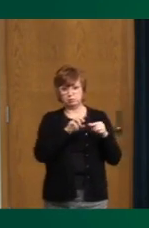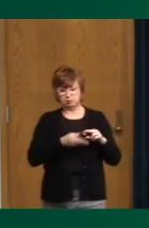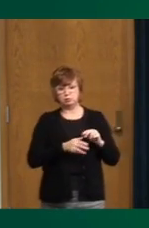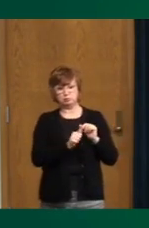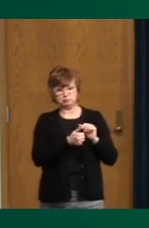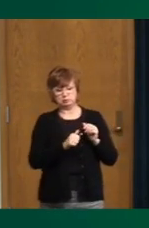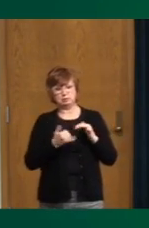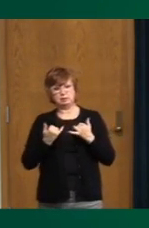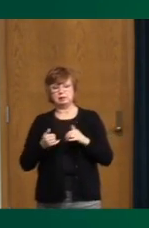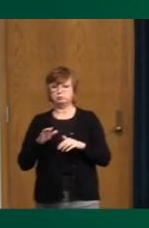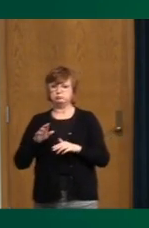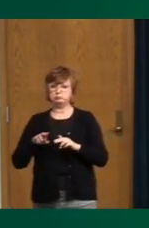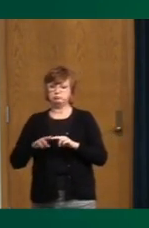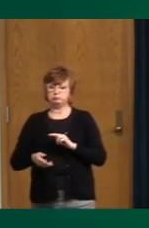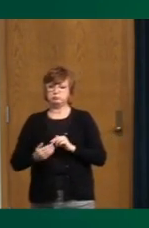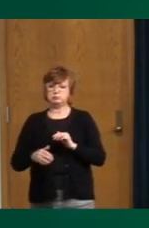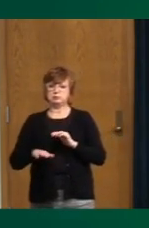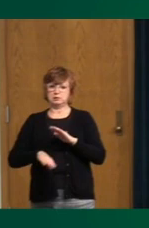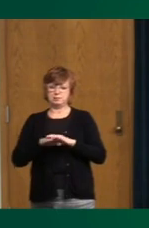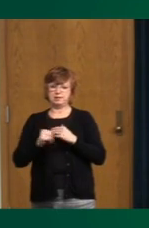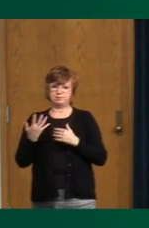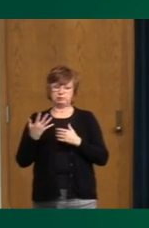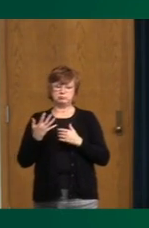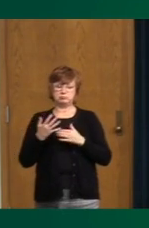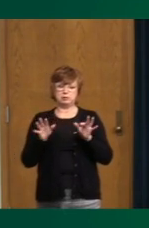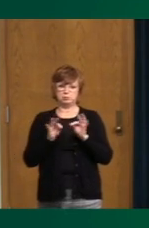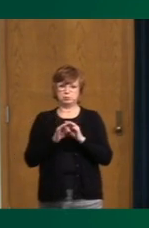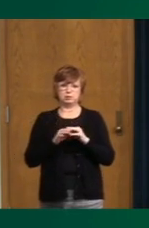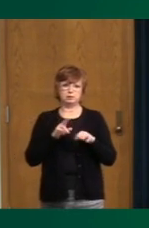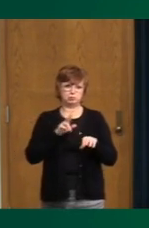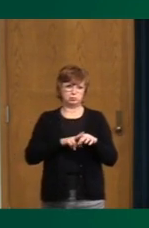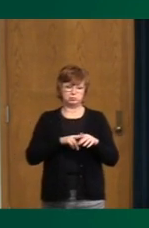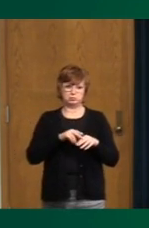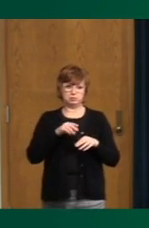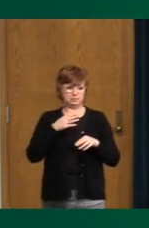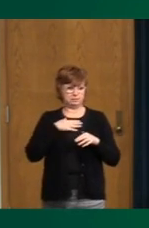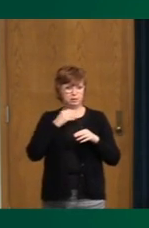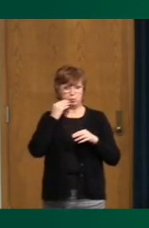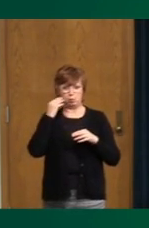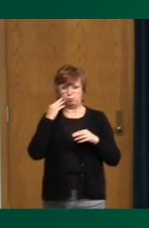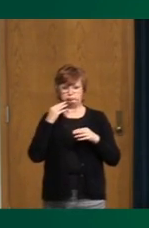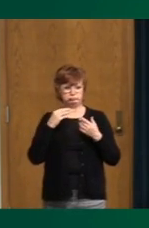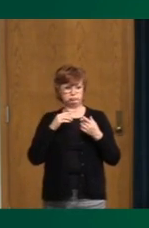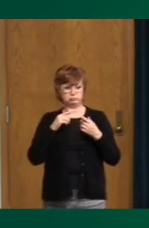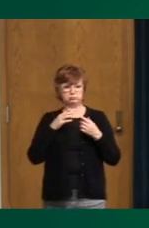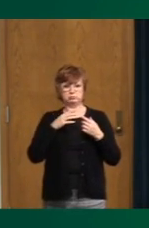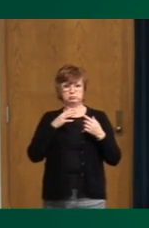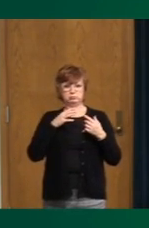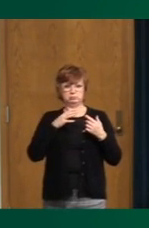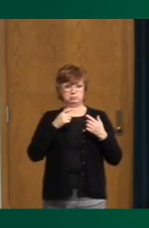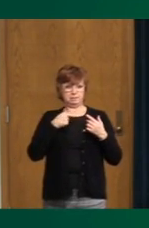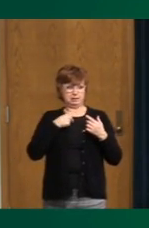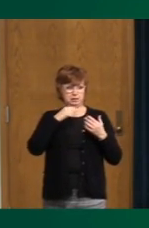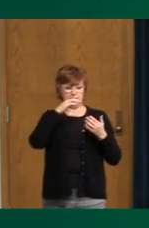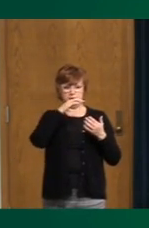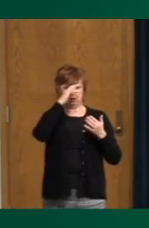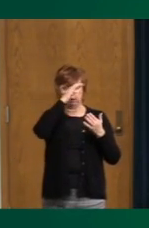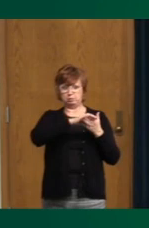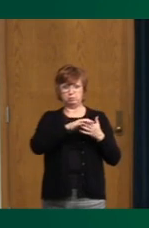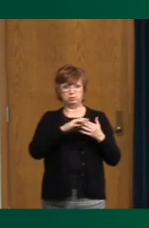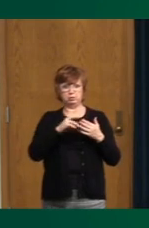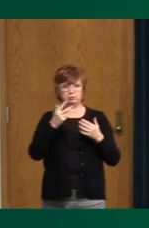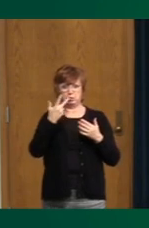down further. Obviously, if you're in a household up to 5, you can't have anyone else in the home, but you need to remain connected